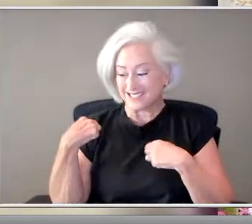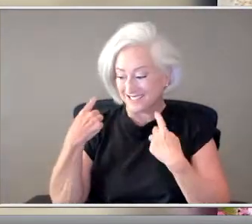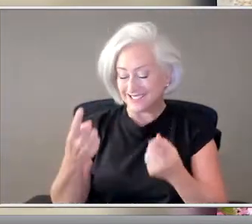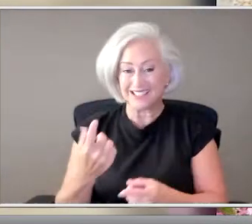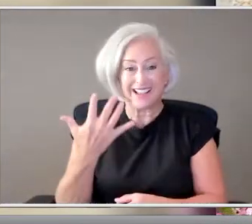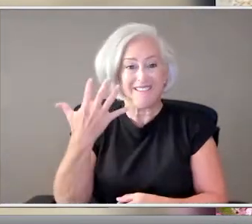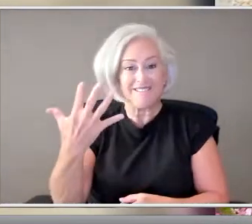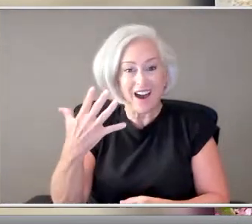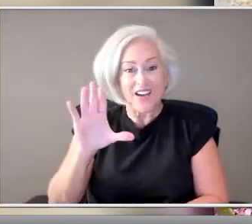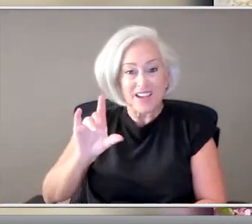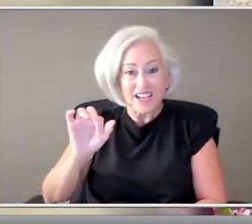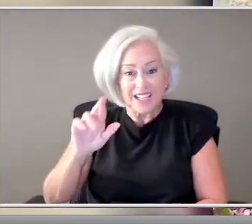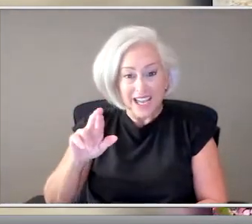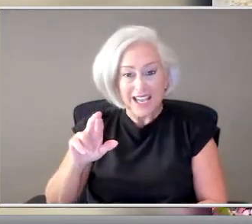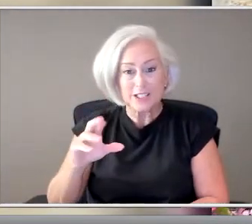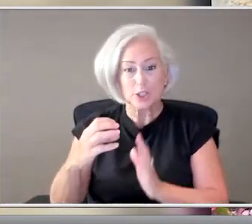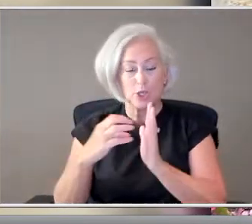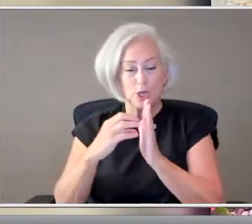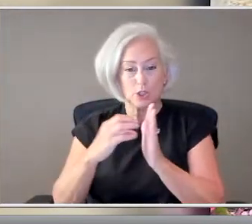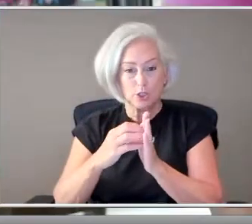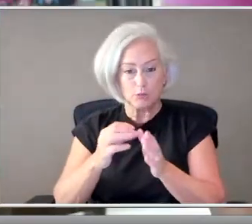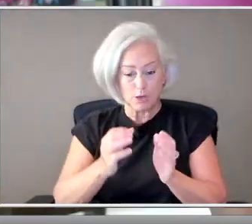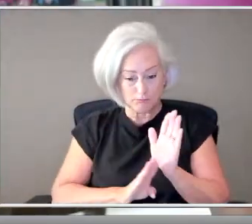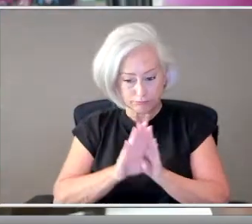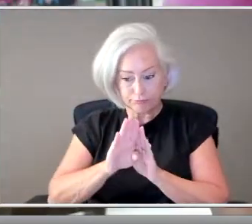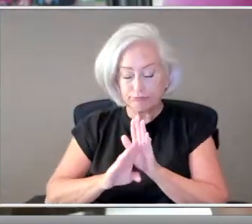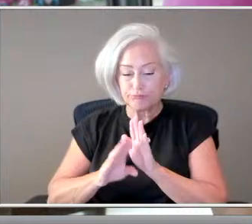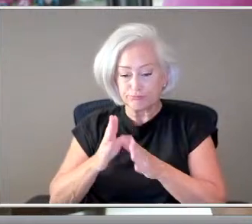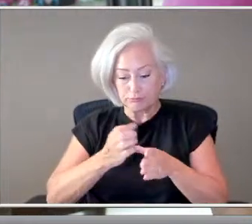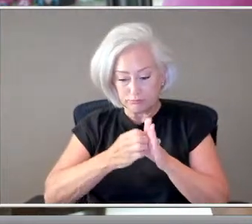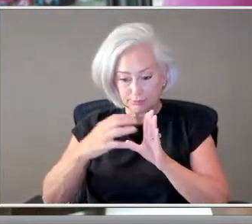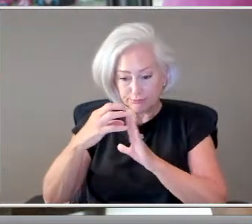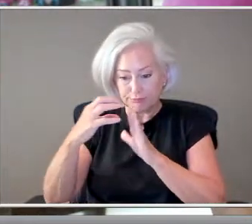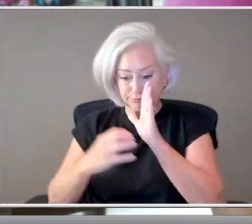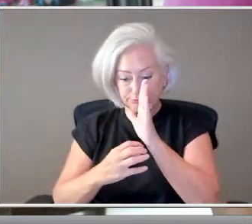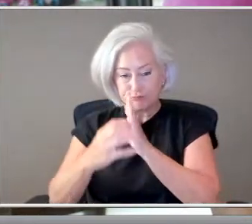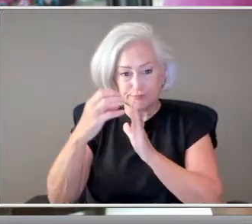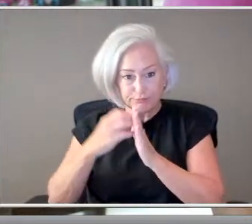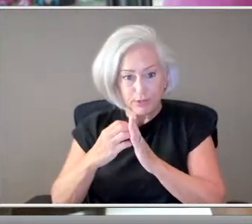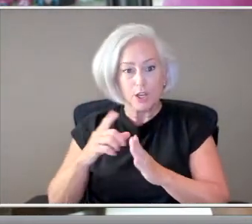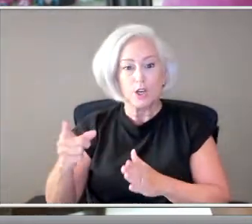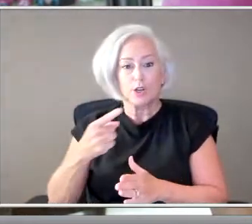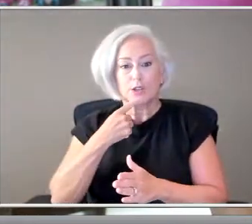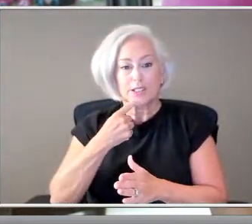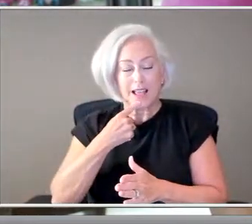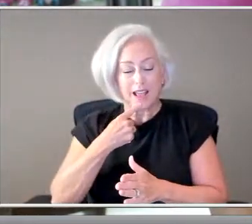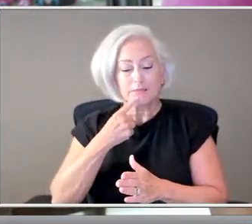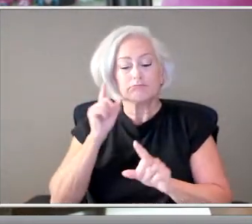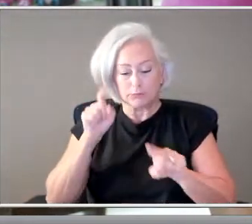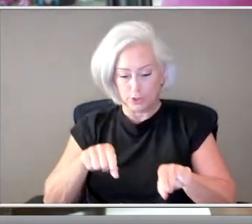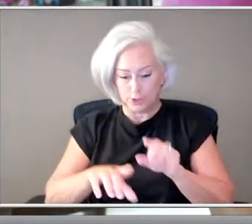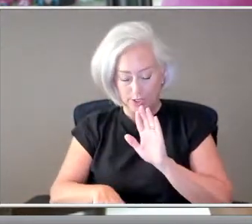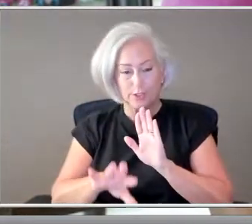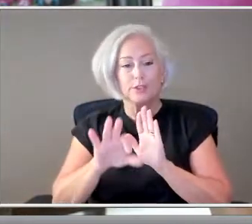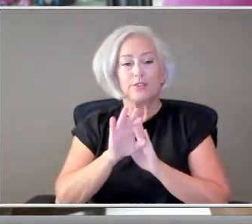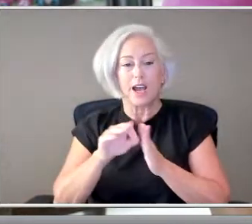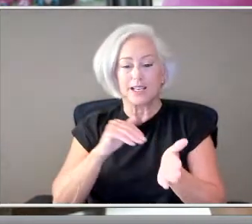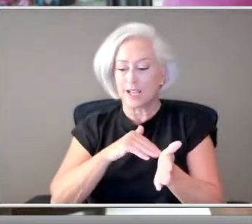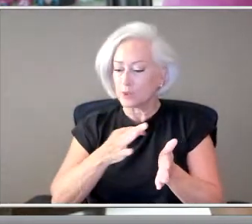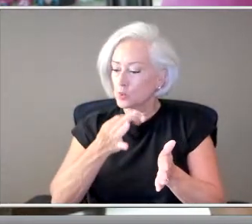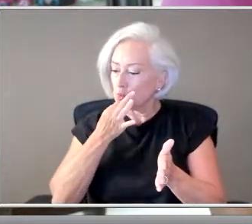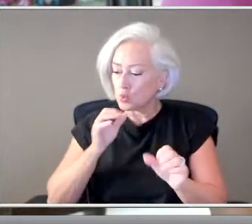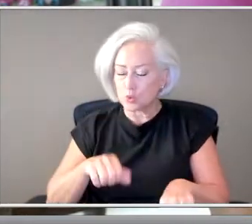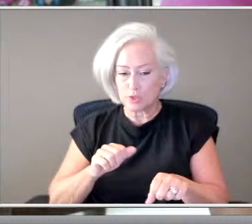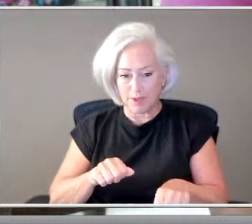her to find an oncologist immediately. Everybody said the same name, Dr. Fabian at KU. She got me in right